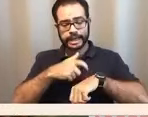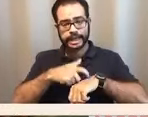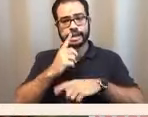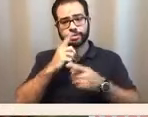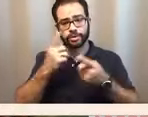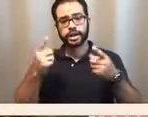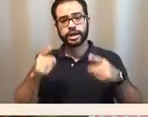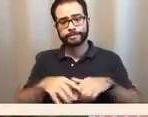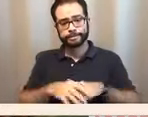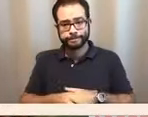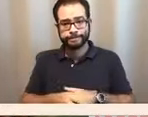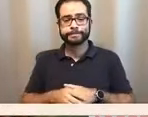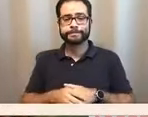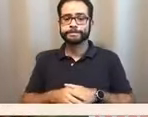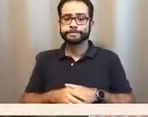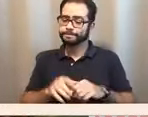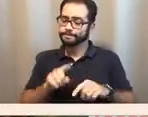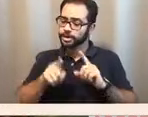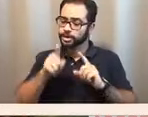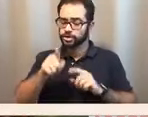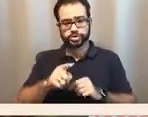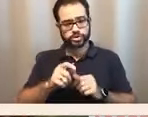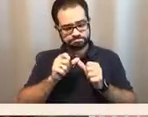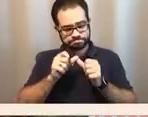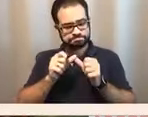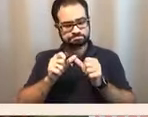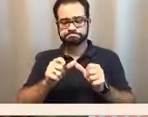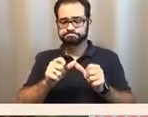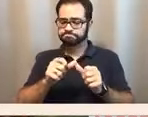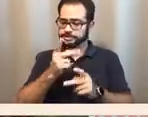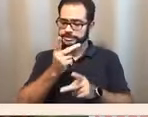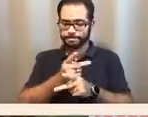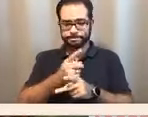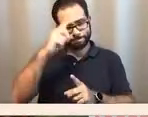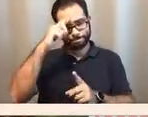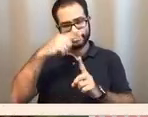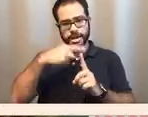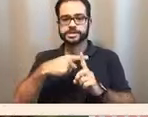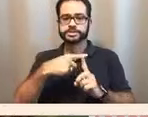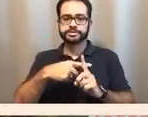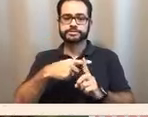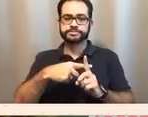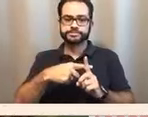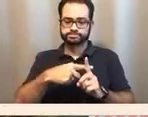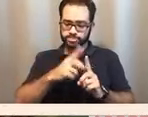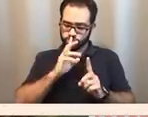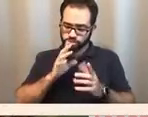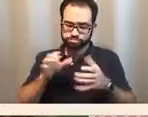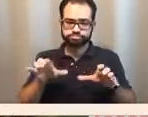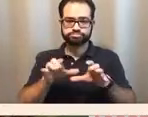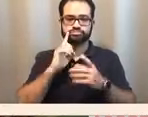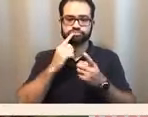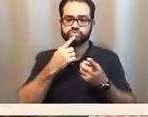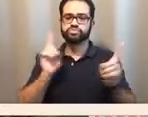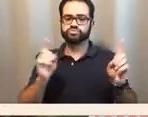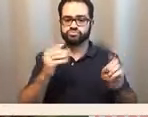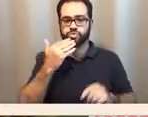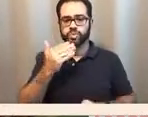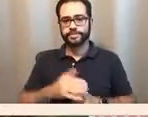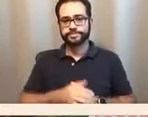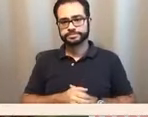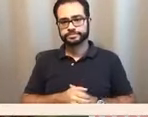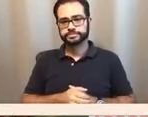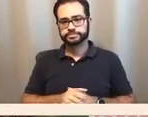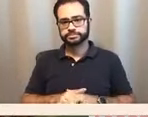But you stand fast. Hold your head up. And you do well. And have a